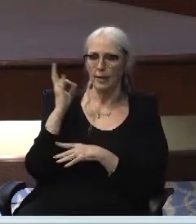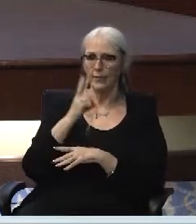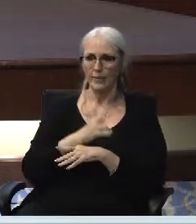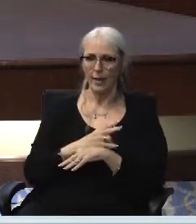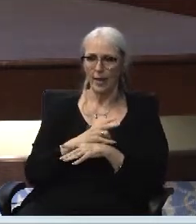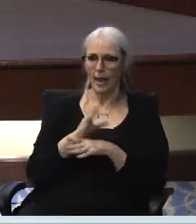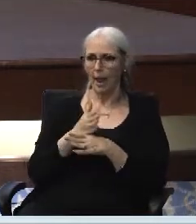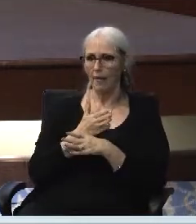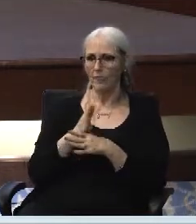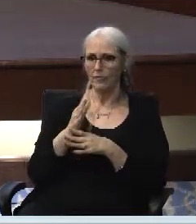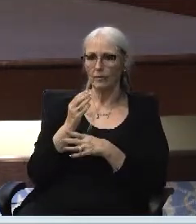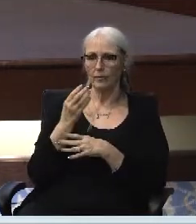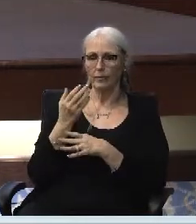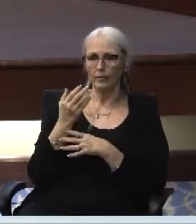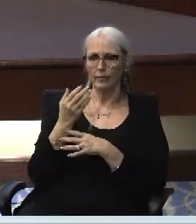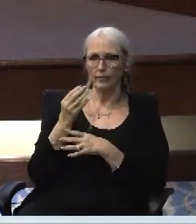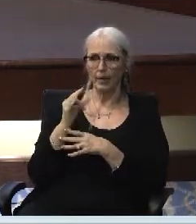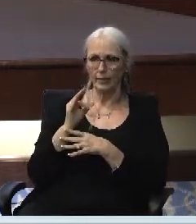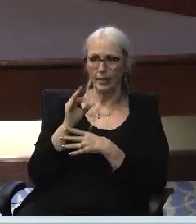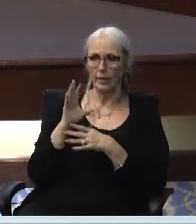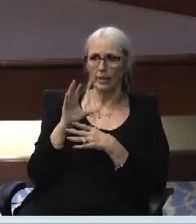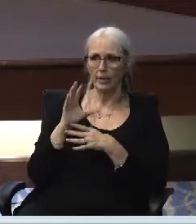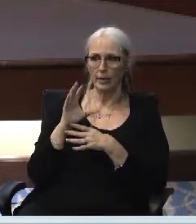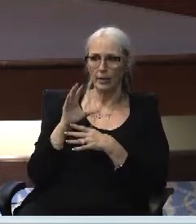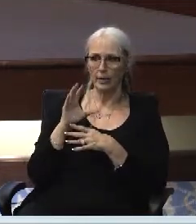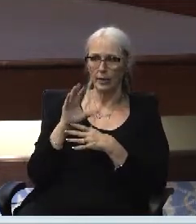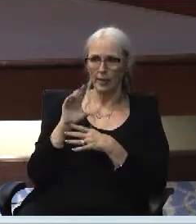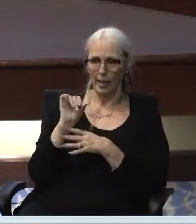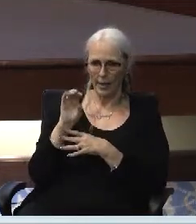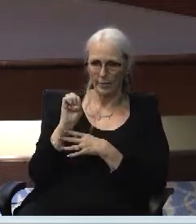reported COVID-19 cases at the end of April was